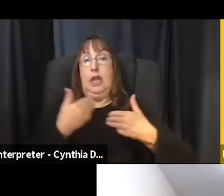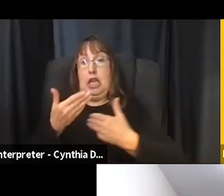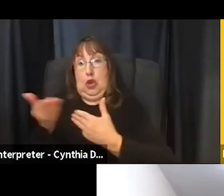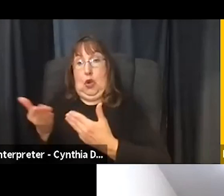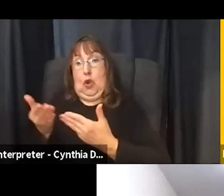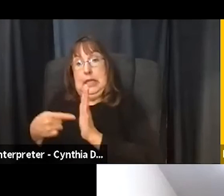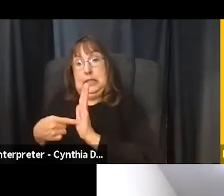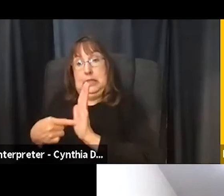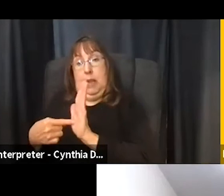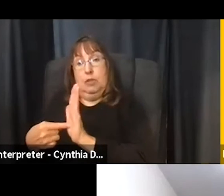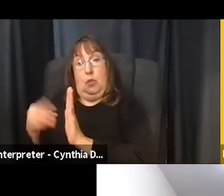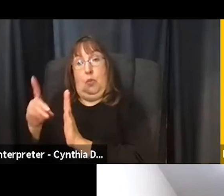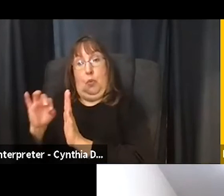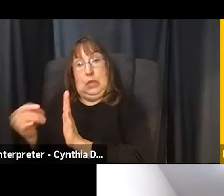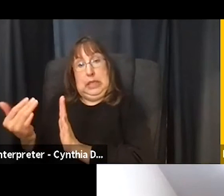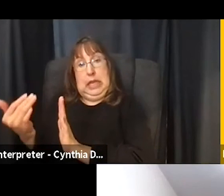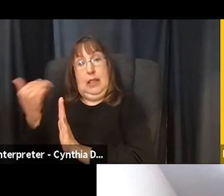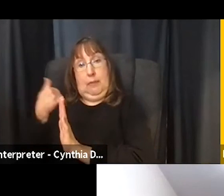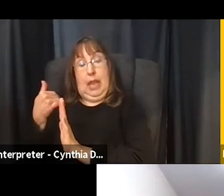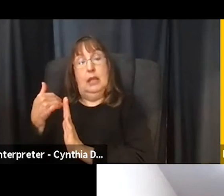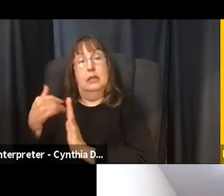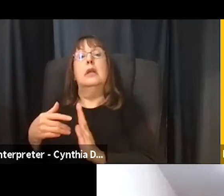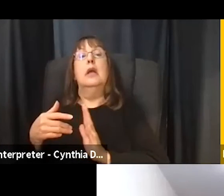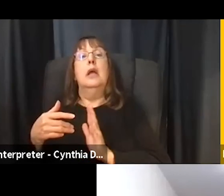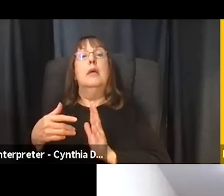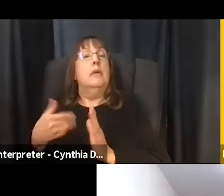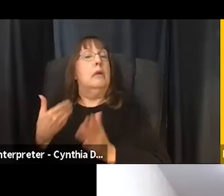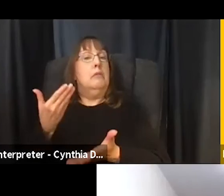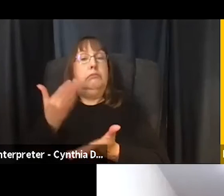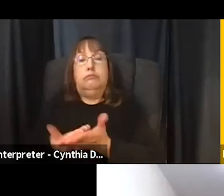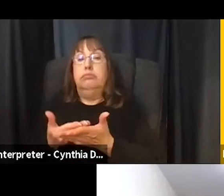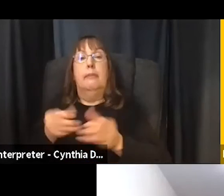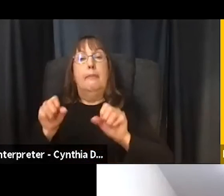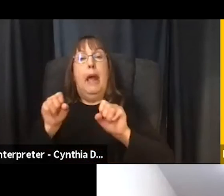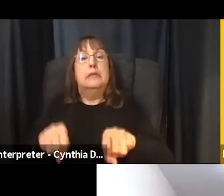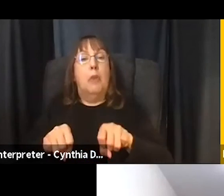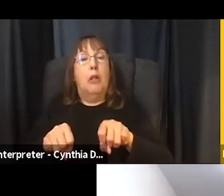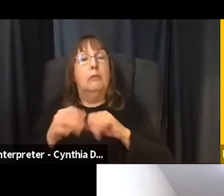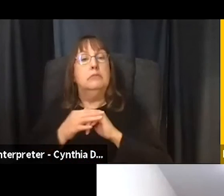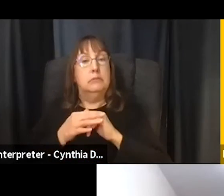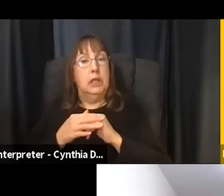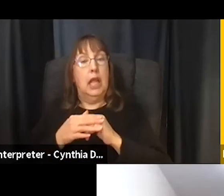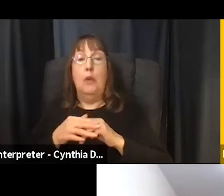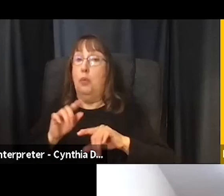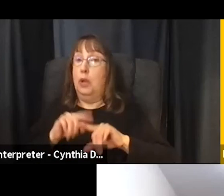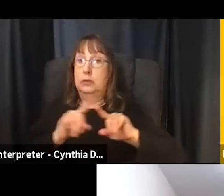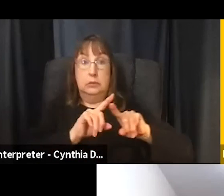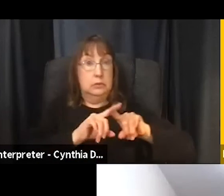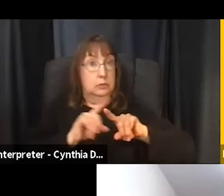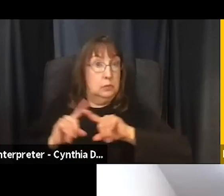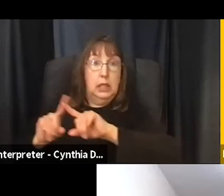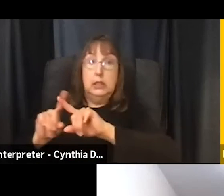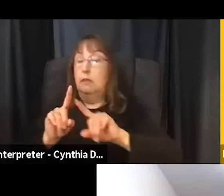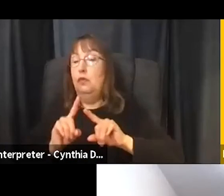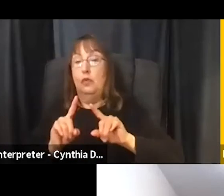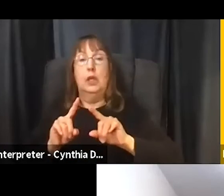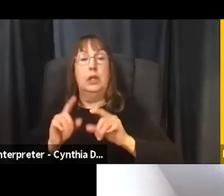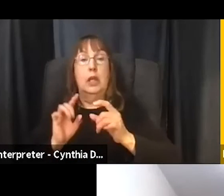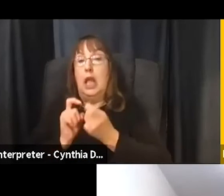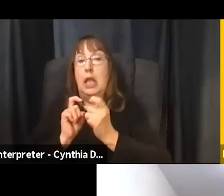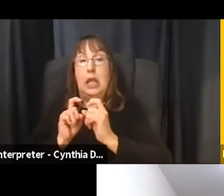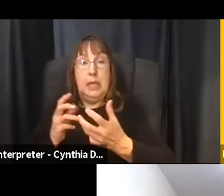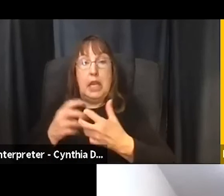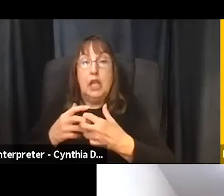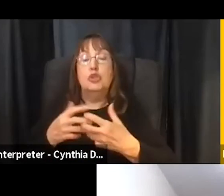past, because that shows you that it's possible. And when it spans the range of different types of accommodations, you include more folks